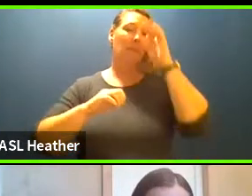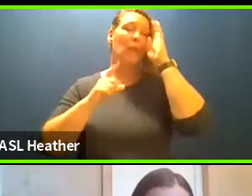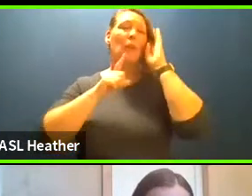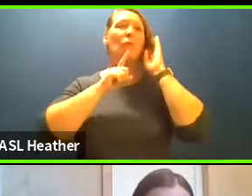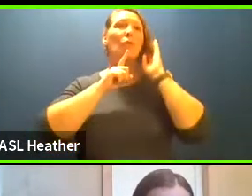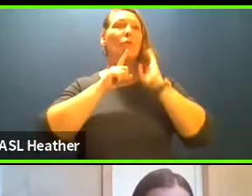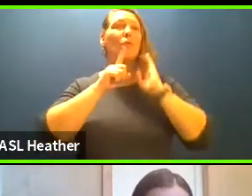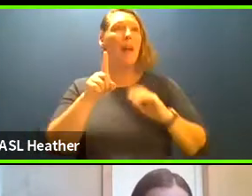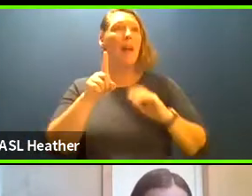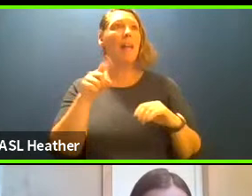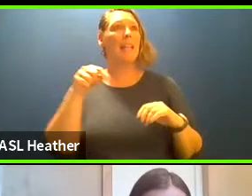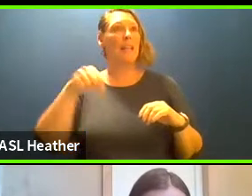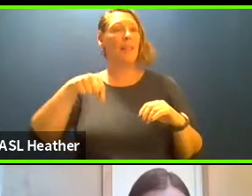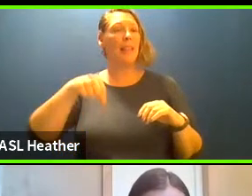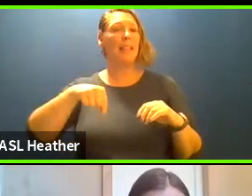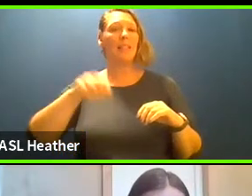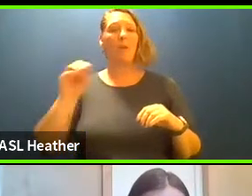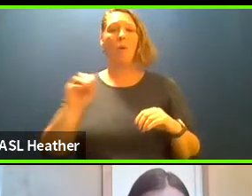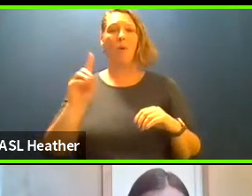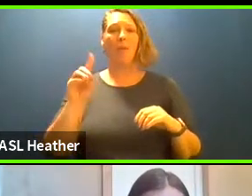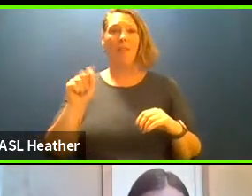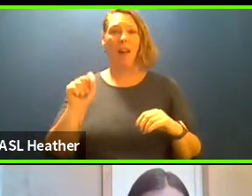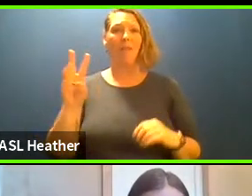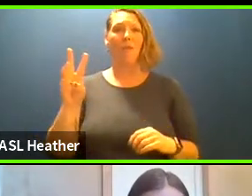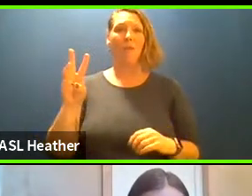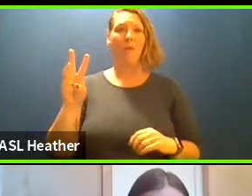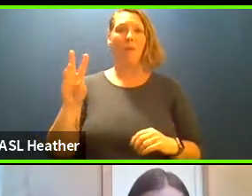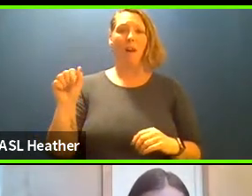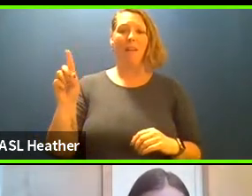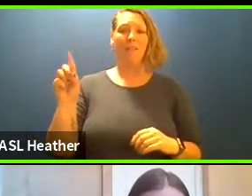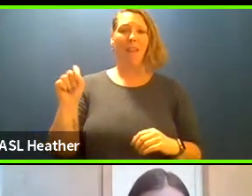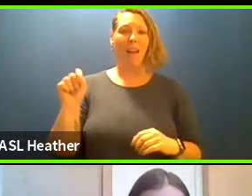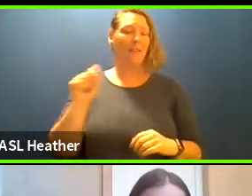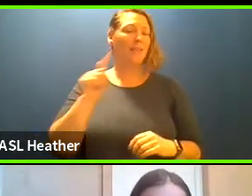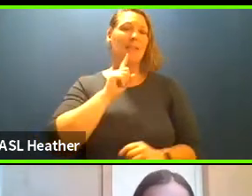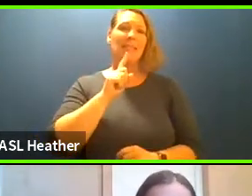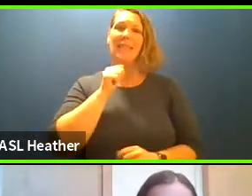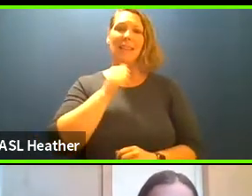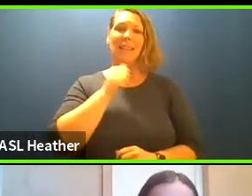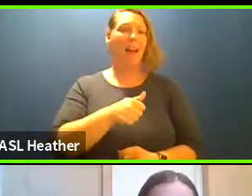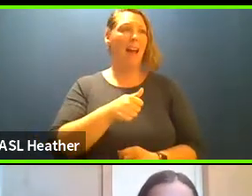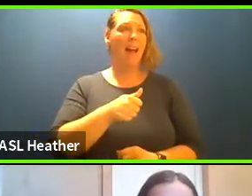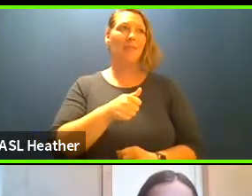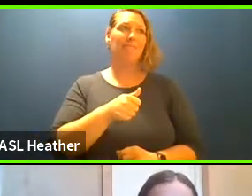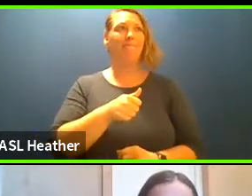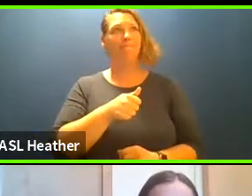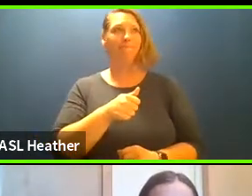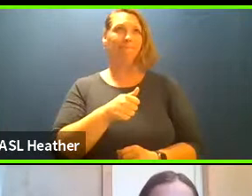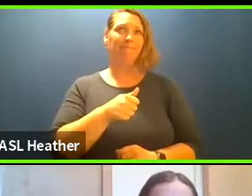that ODOT and WSDOT are not, let's say,